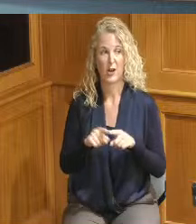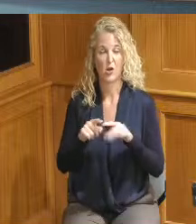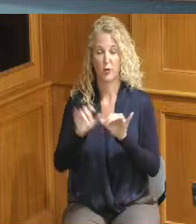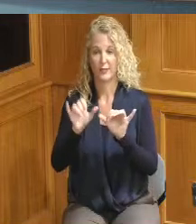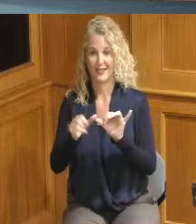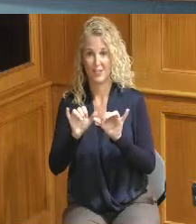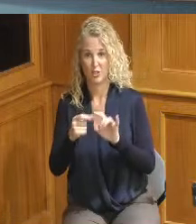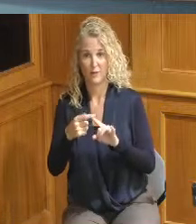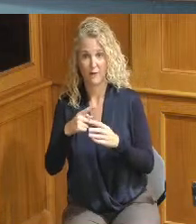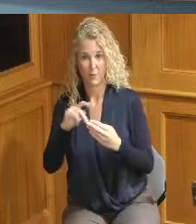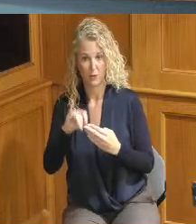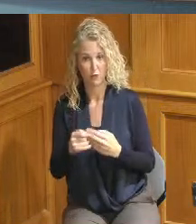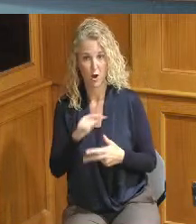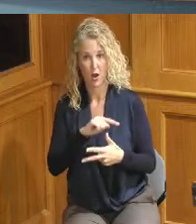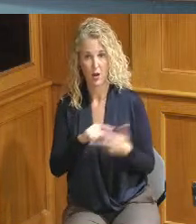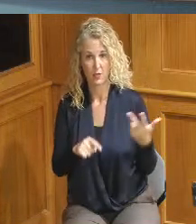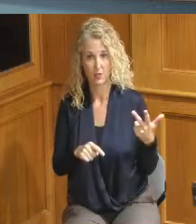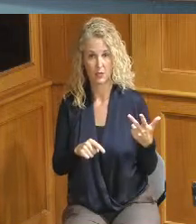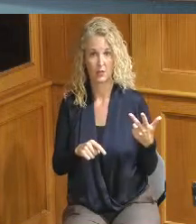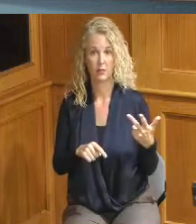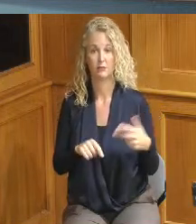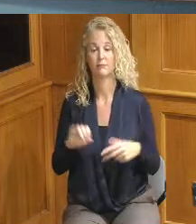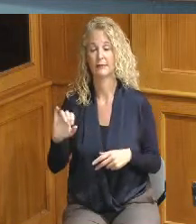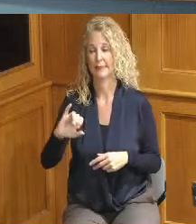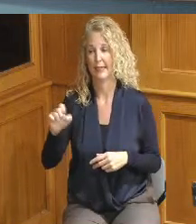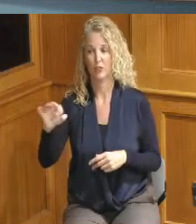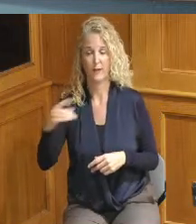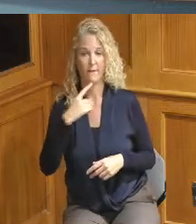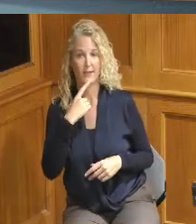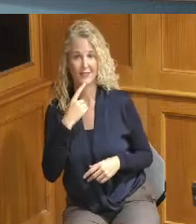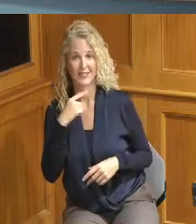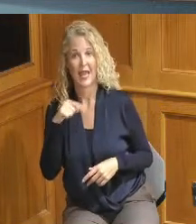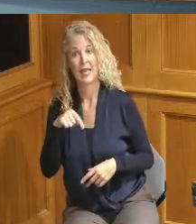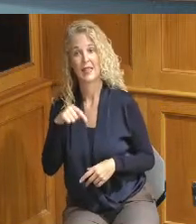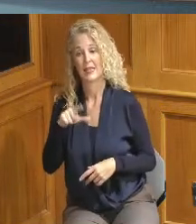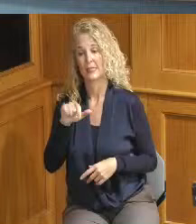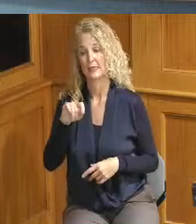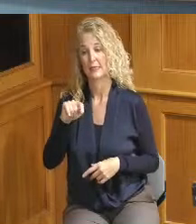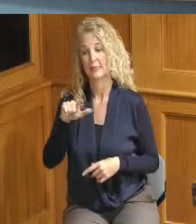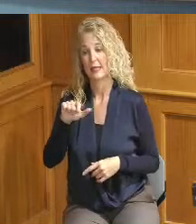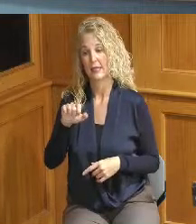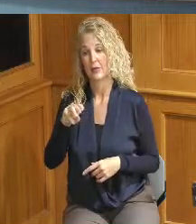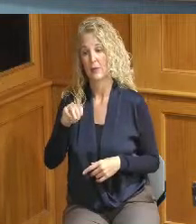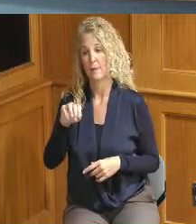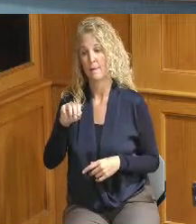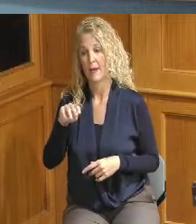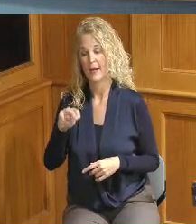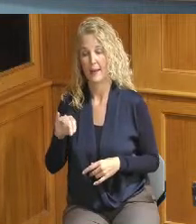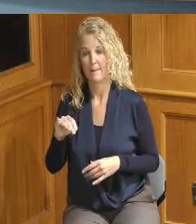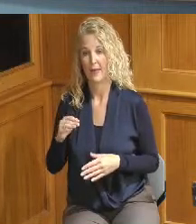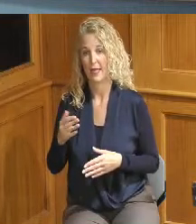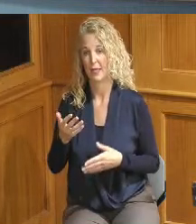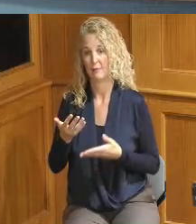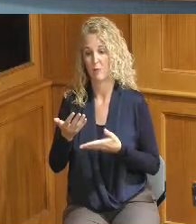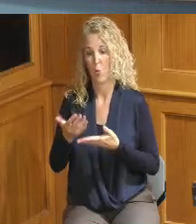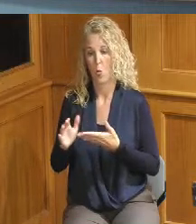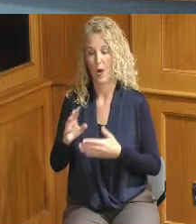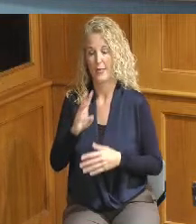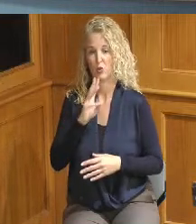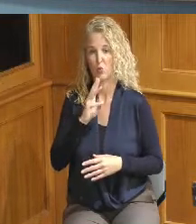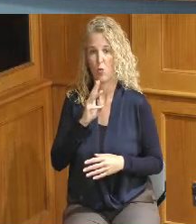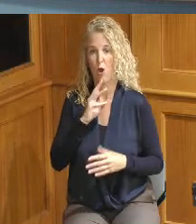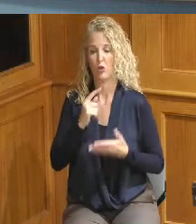project. Like Administrator Aludo said, this is for MSD's Little Miami Wastewater Treatment Plant Solids Handling and Odor